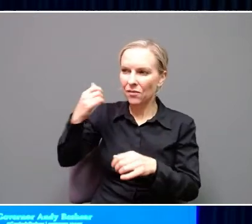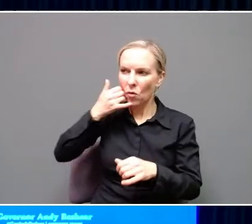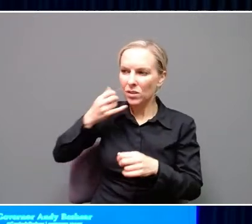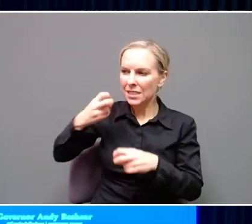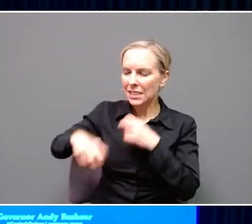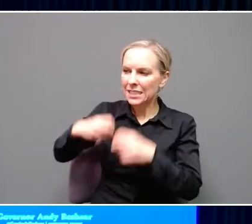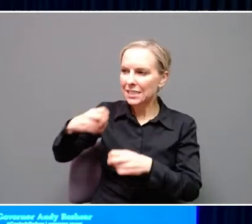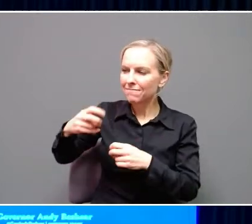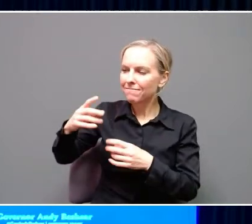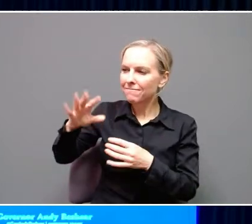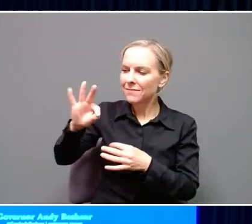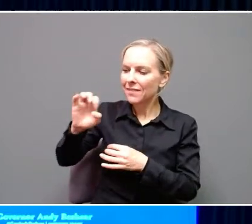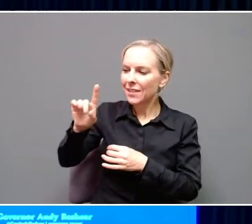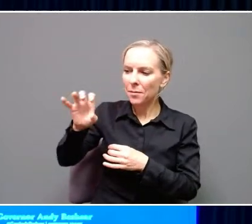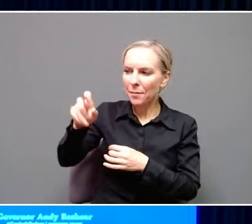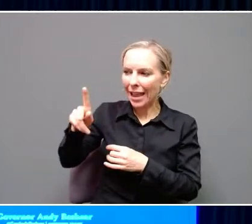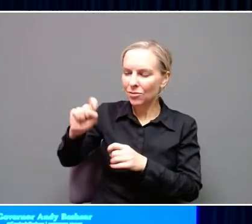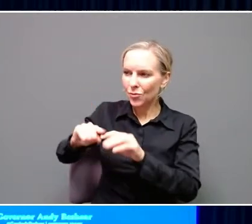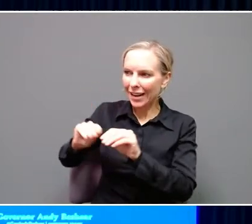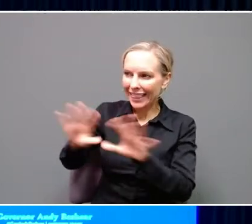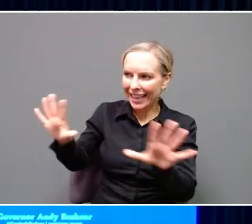How about now?